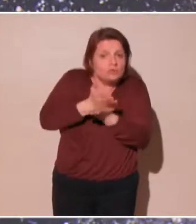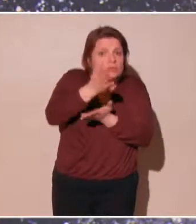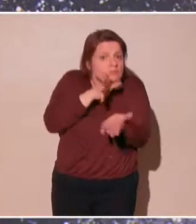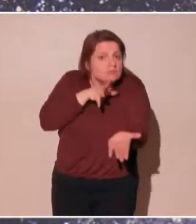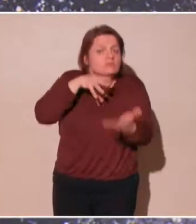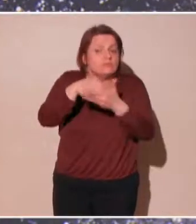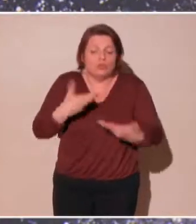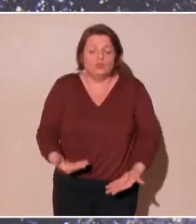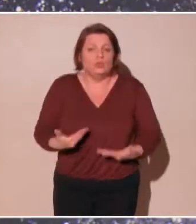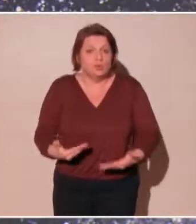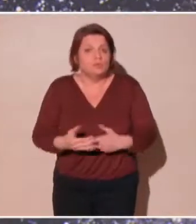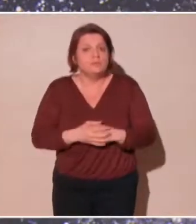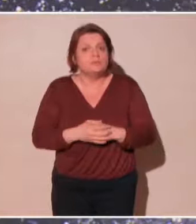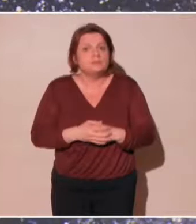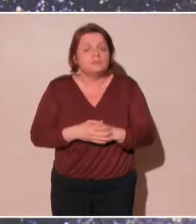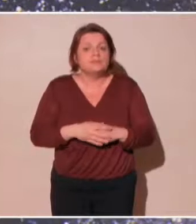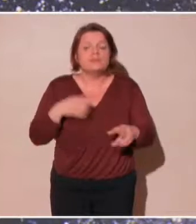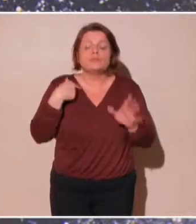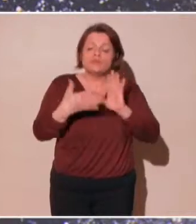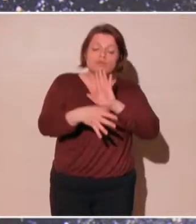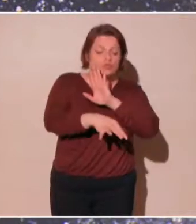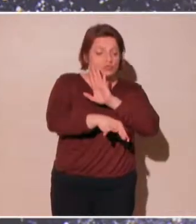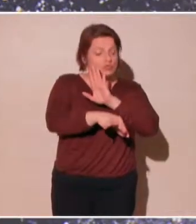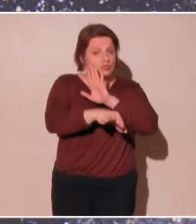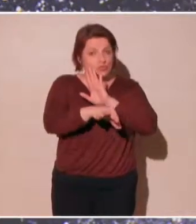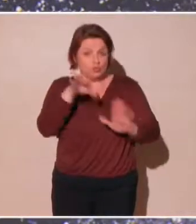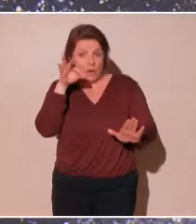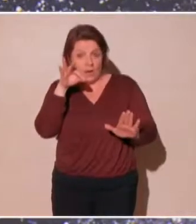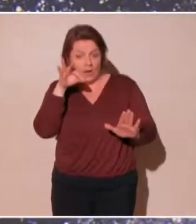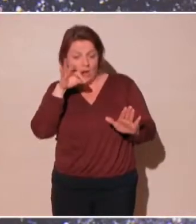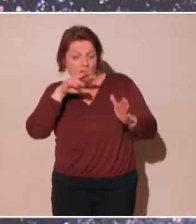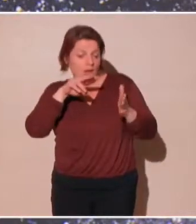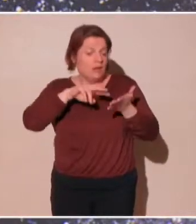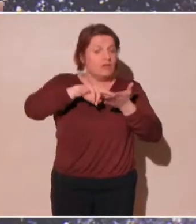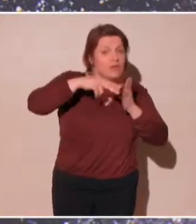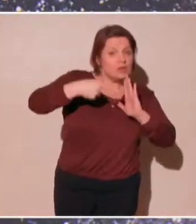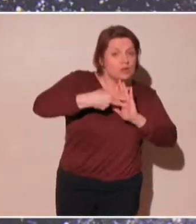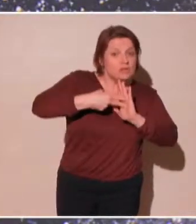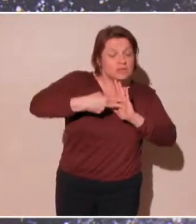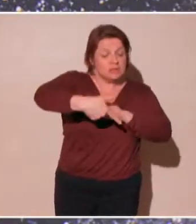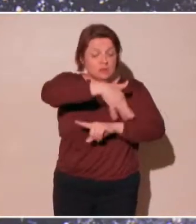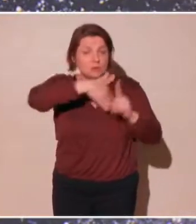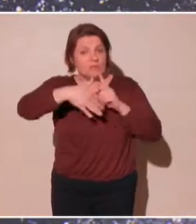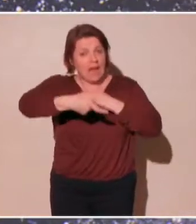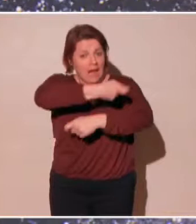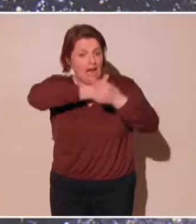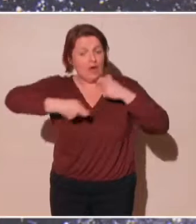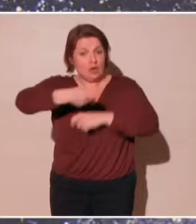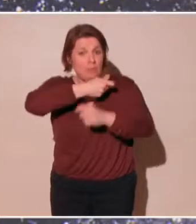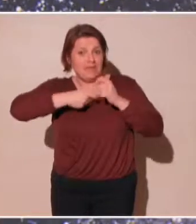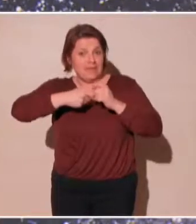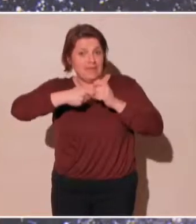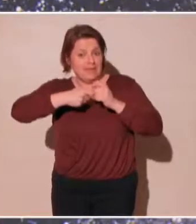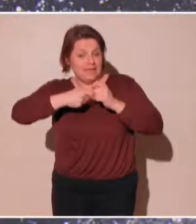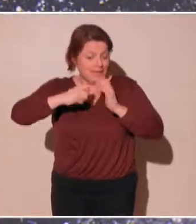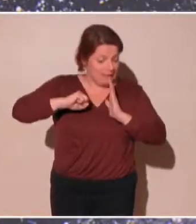have to choose. We have to take certain decisions, given the fact that the technical and